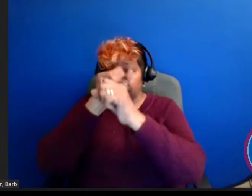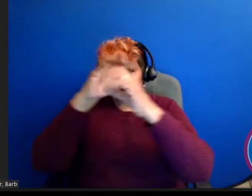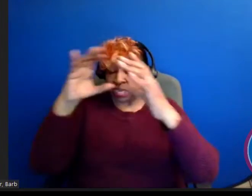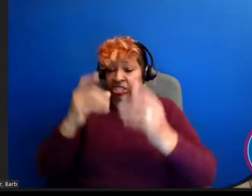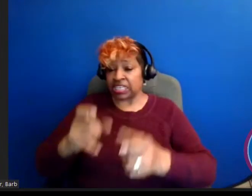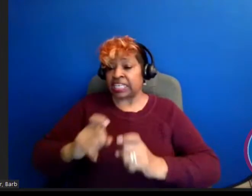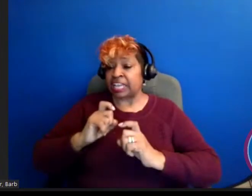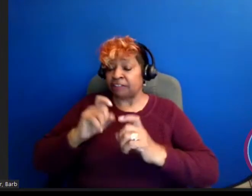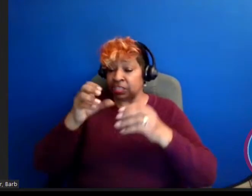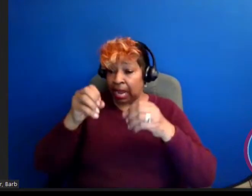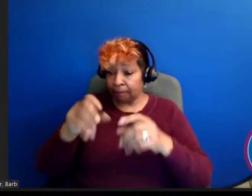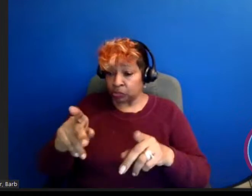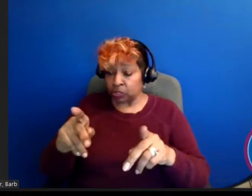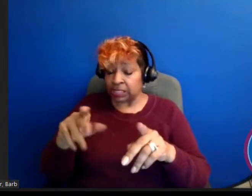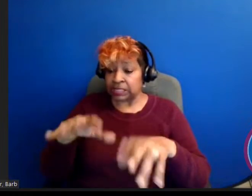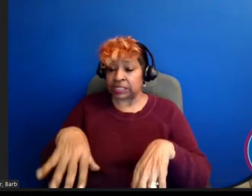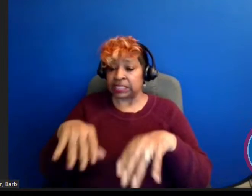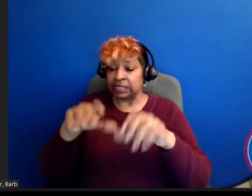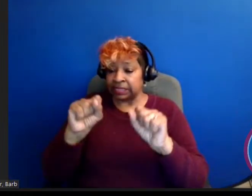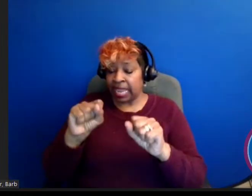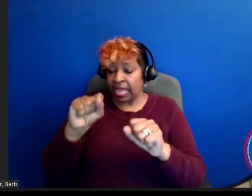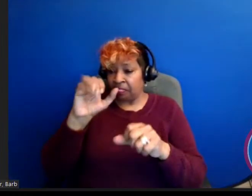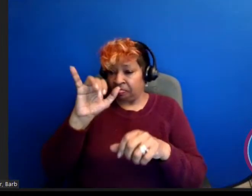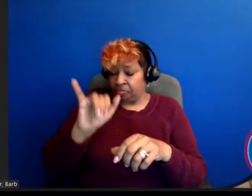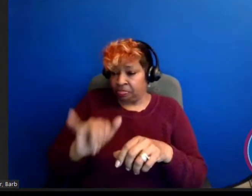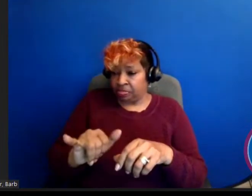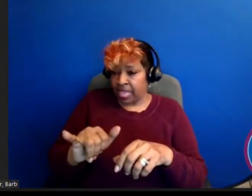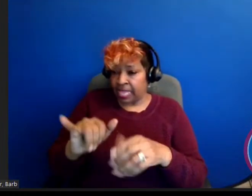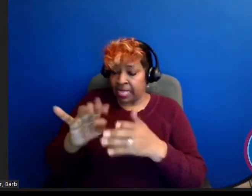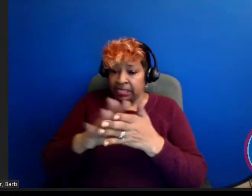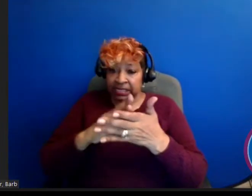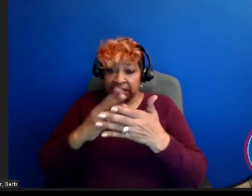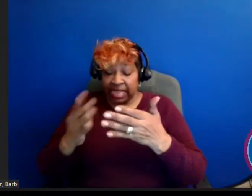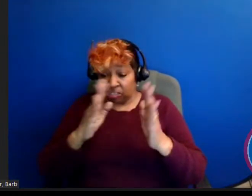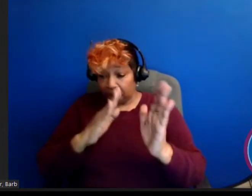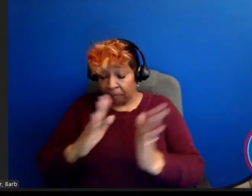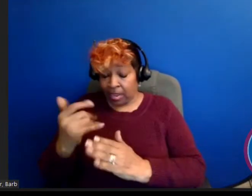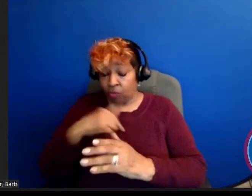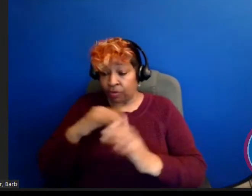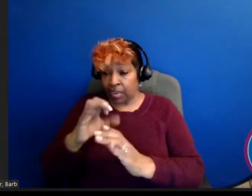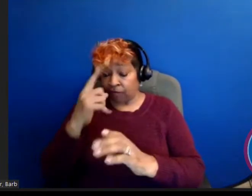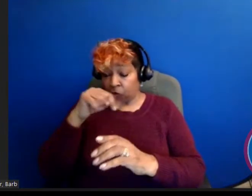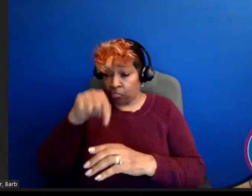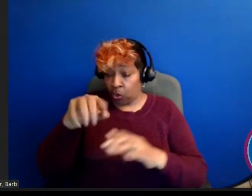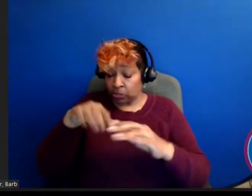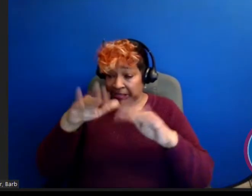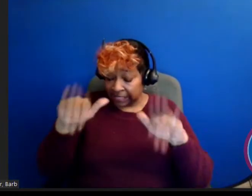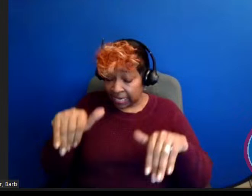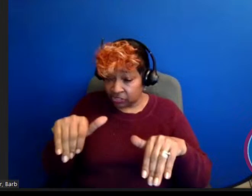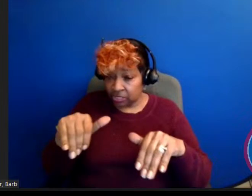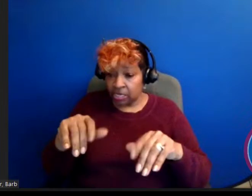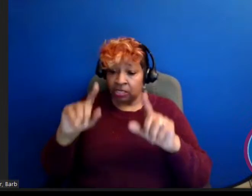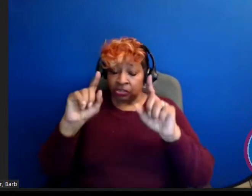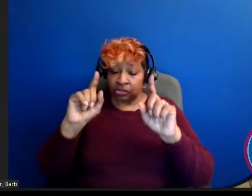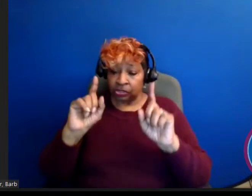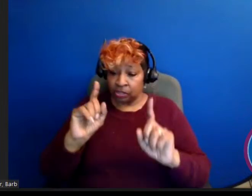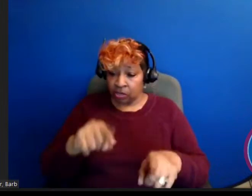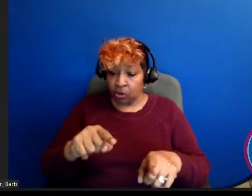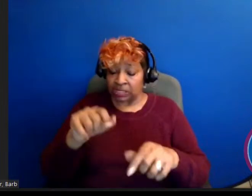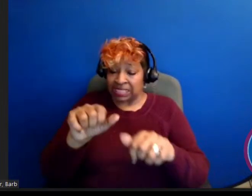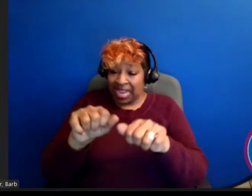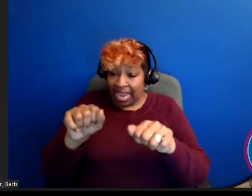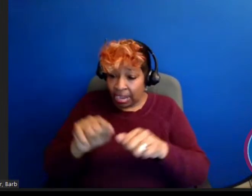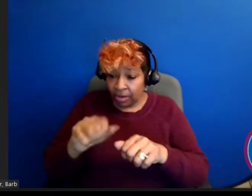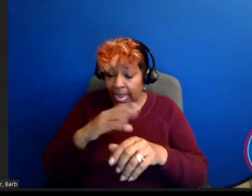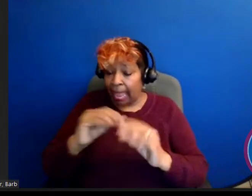opportunity to take that sketch plan that we've done for those stations, but to go down to the area and meet